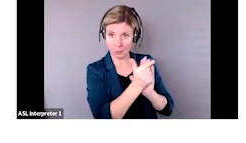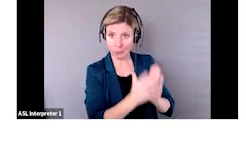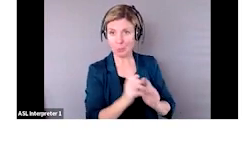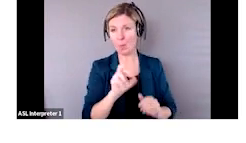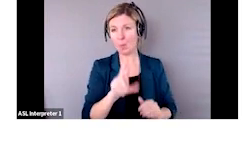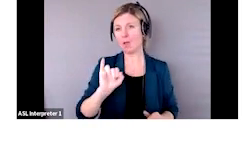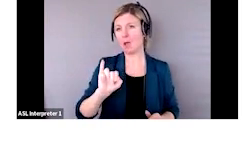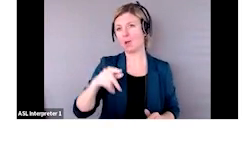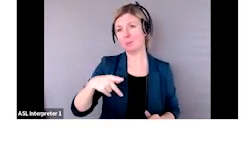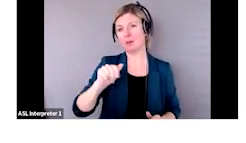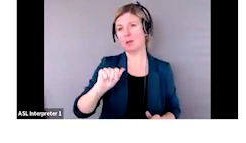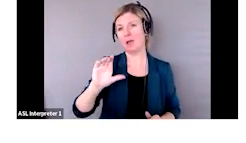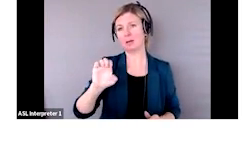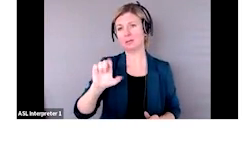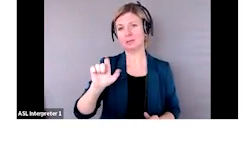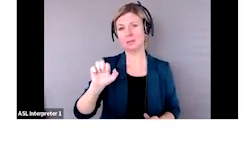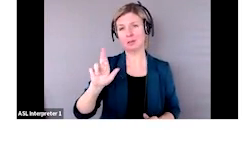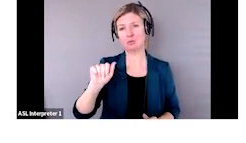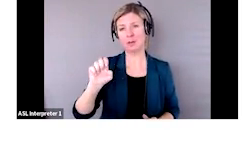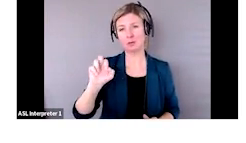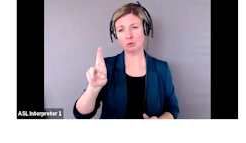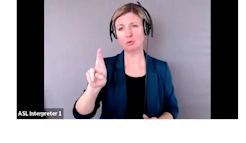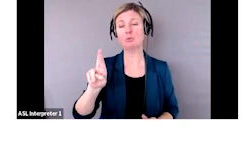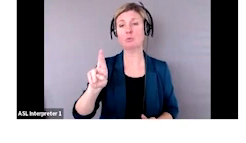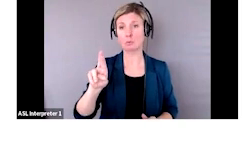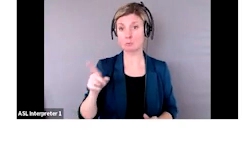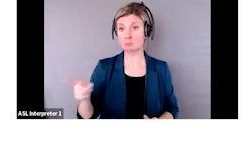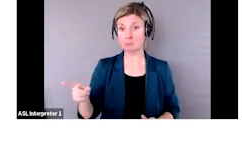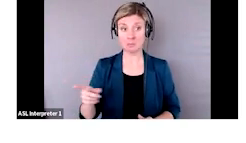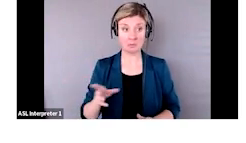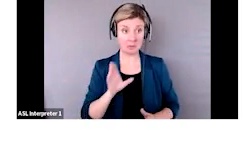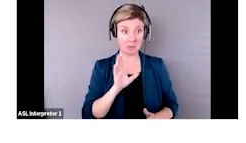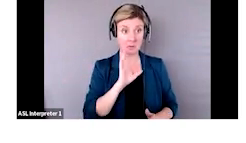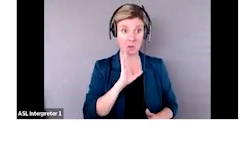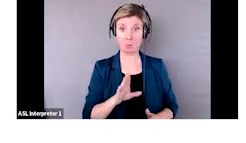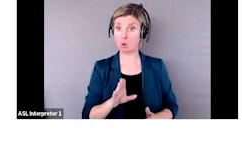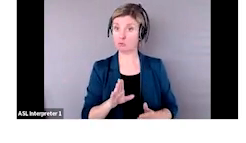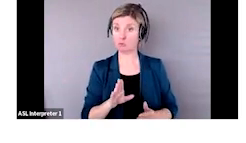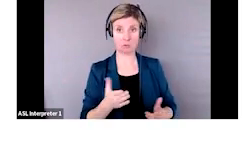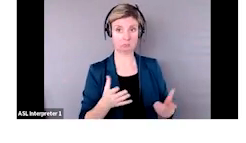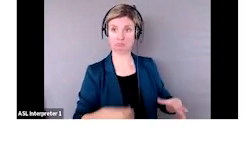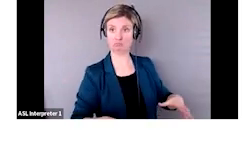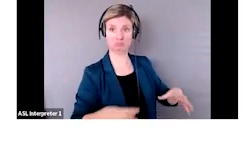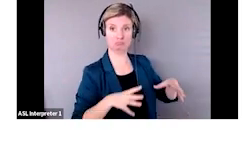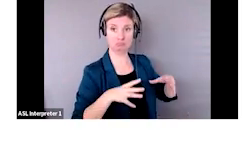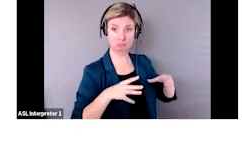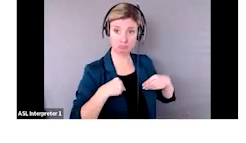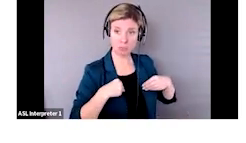they've pre-vetted around a dozen legal firms, and I've probably used them all over the years. They all equally